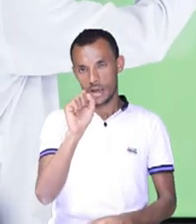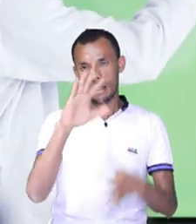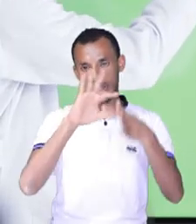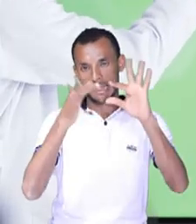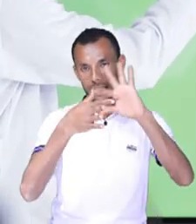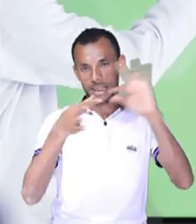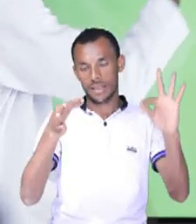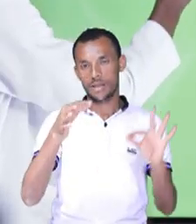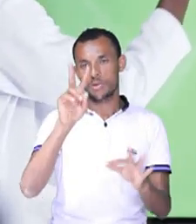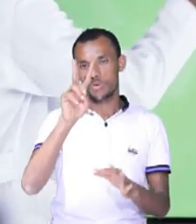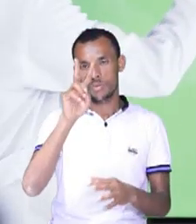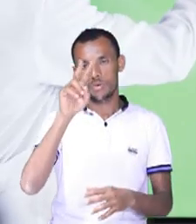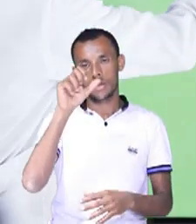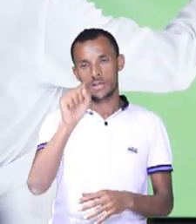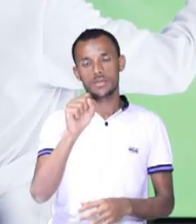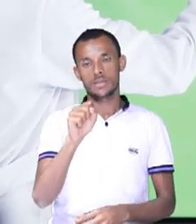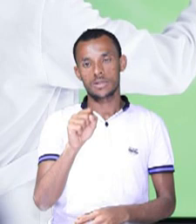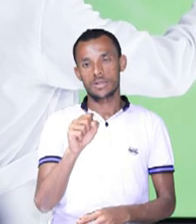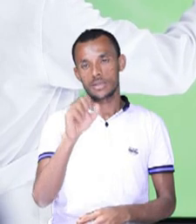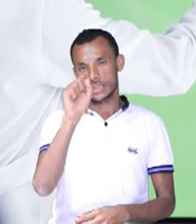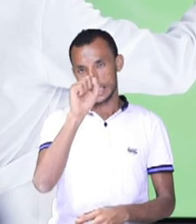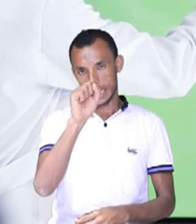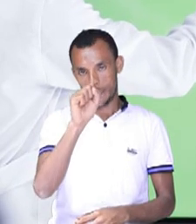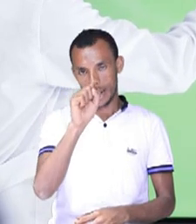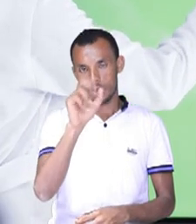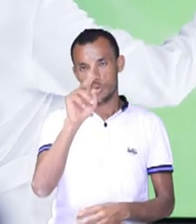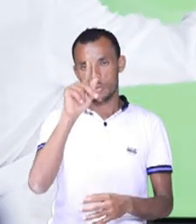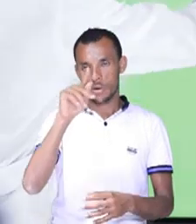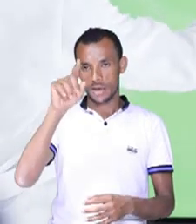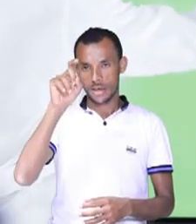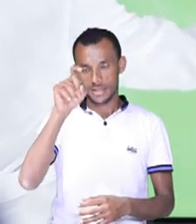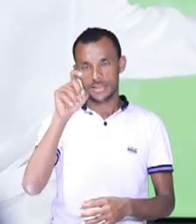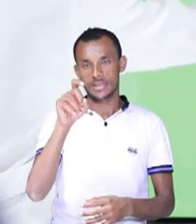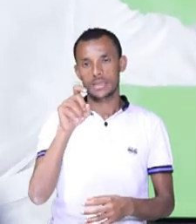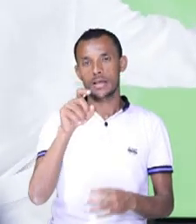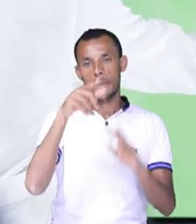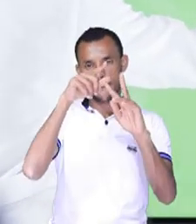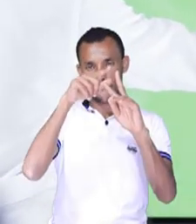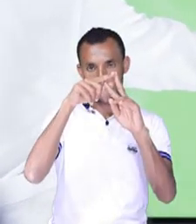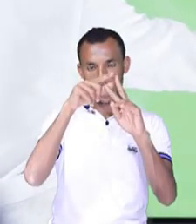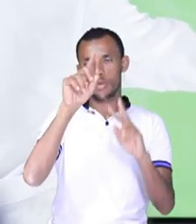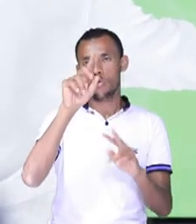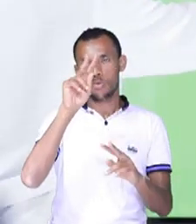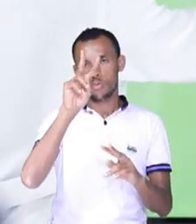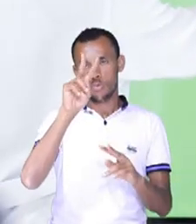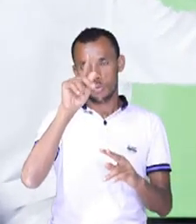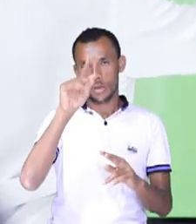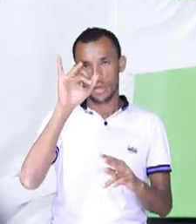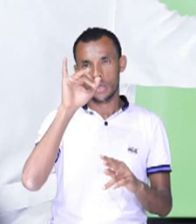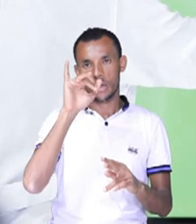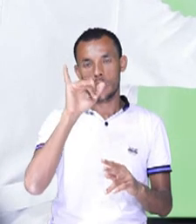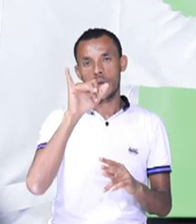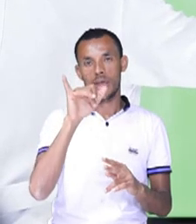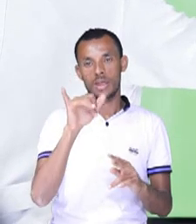star 2s, sigma 2px, pi 2py,